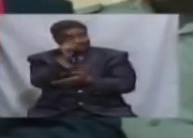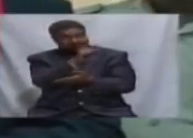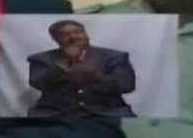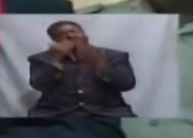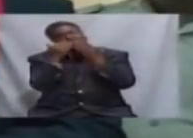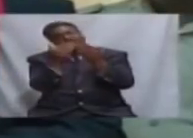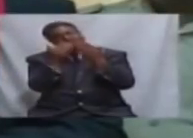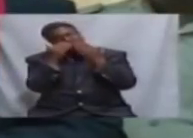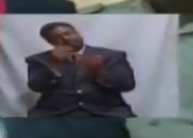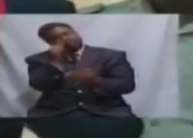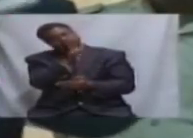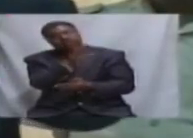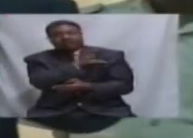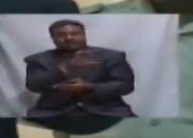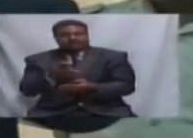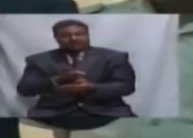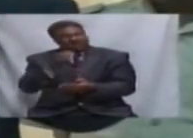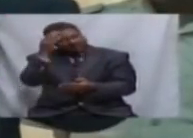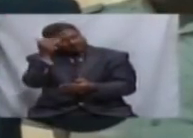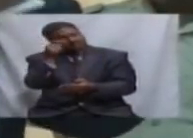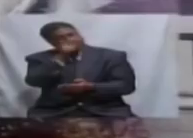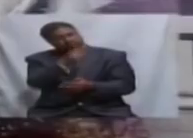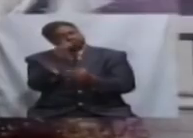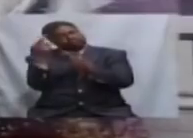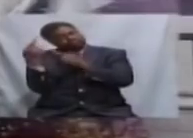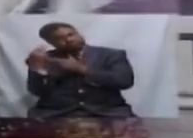key, tobacco is an important cash crop.